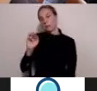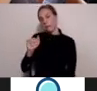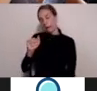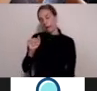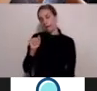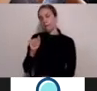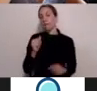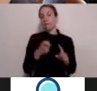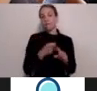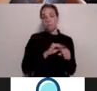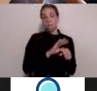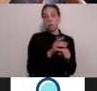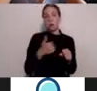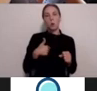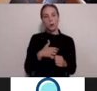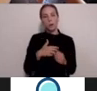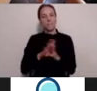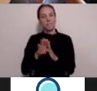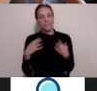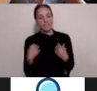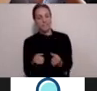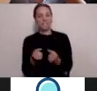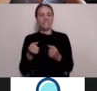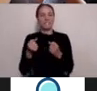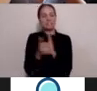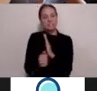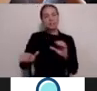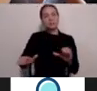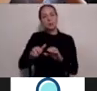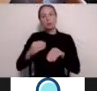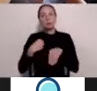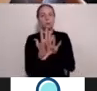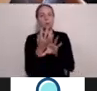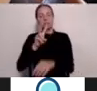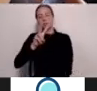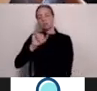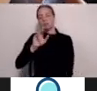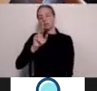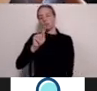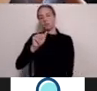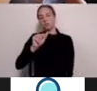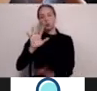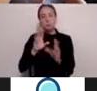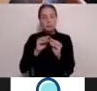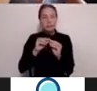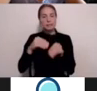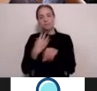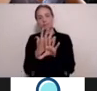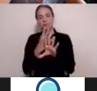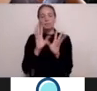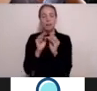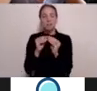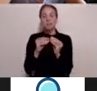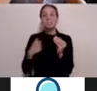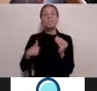developed confidence and the skills to do virtual meetings and conferences. And those have been, and we've been able to reach people who